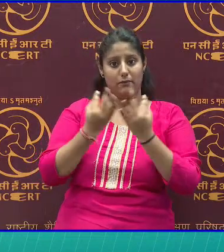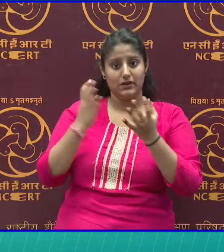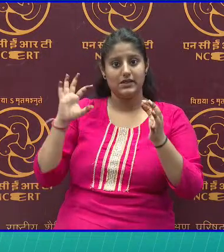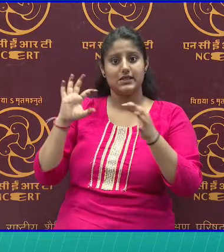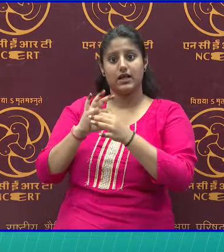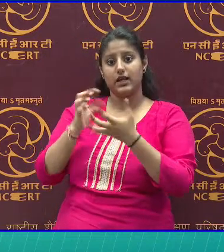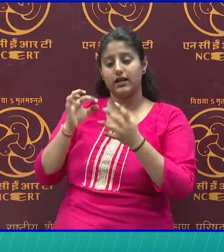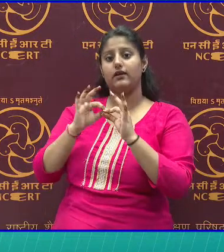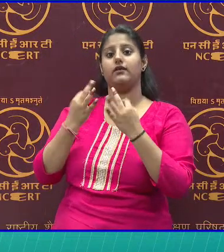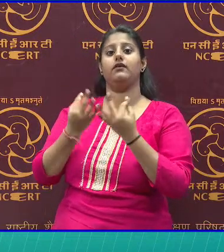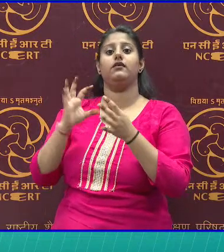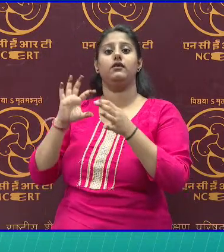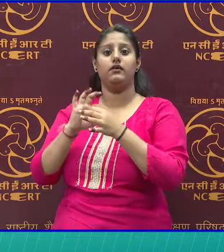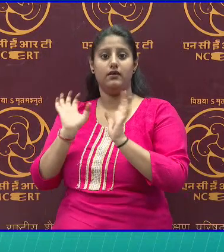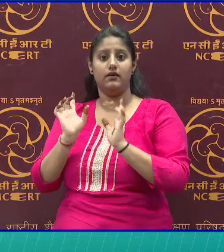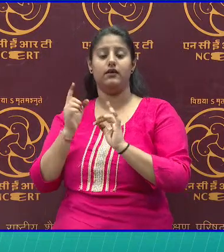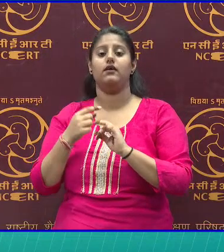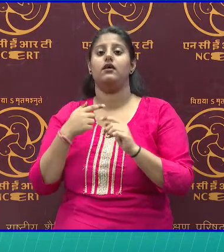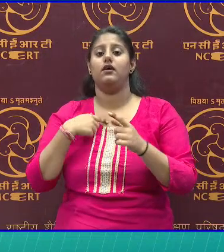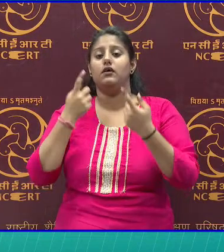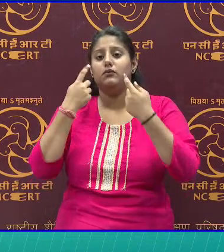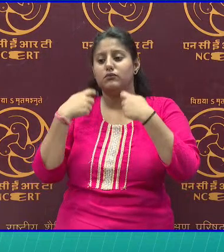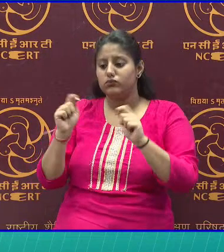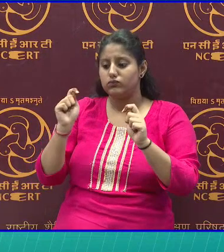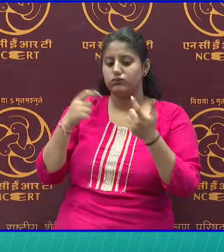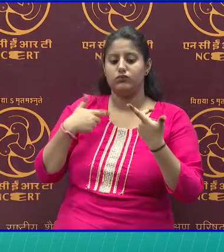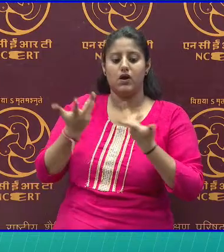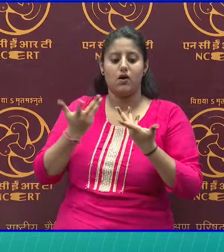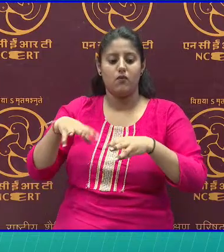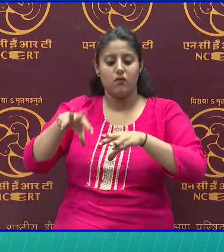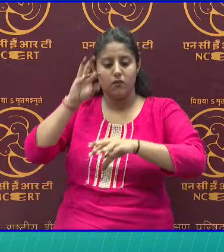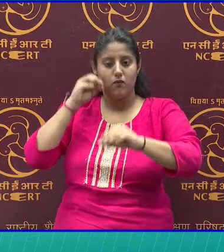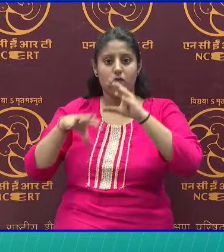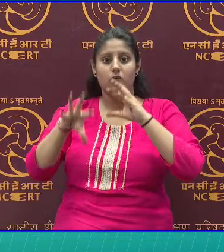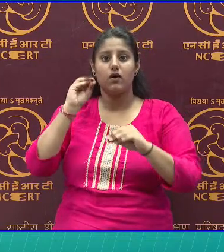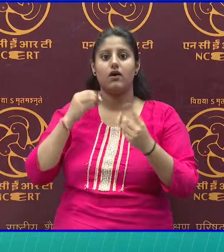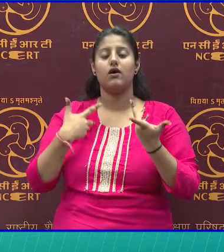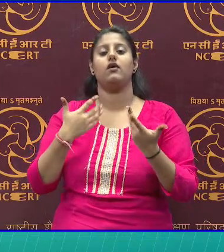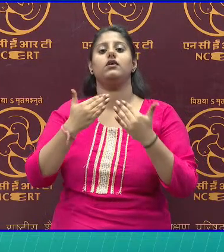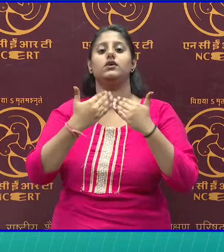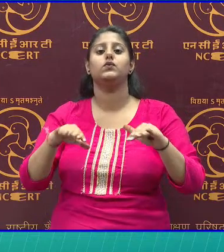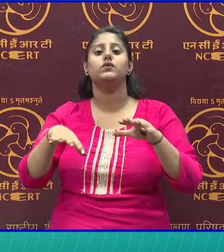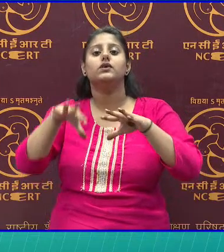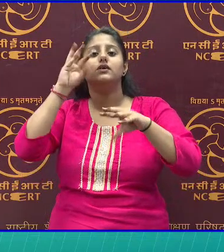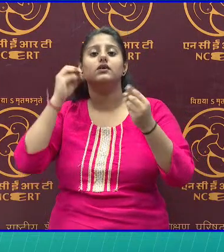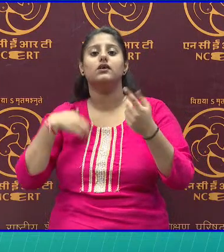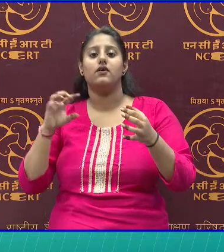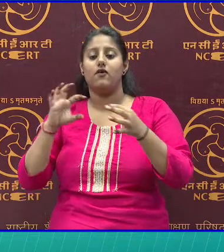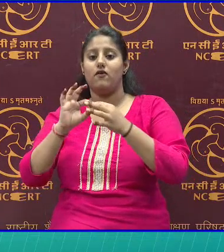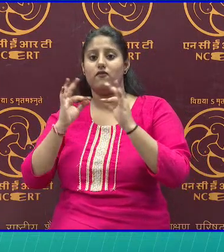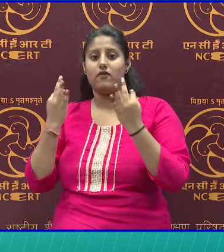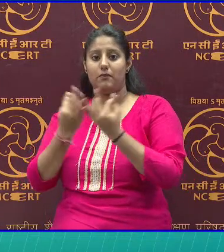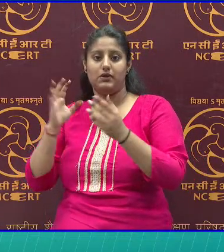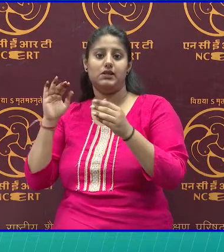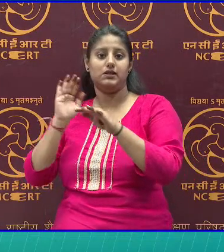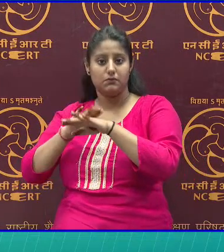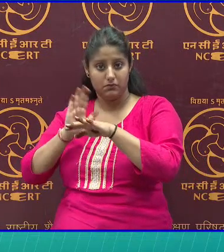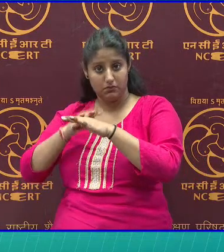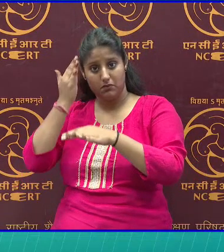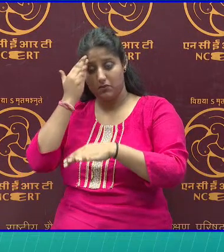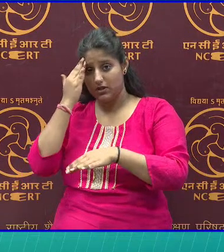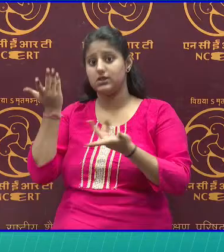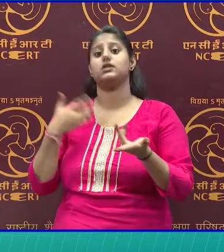and neighborhood. So we are trying to enlarge the horizon of children, because children are familiarized with family